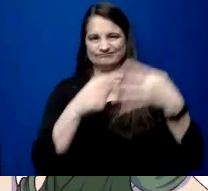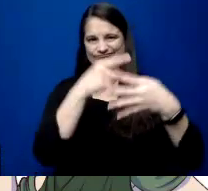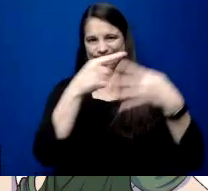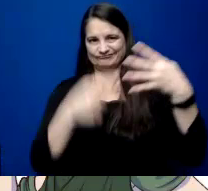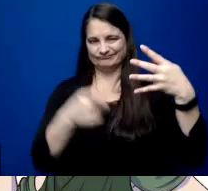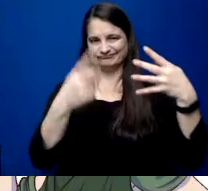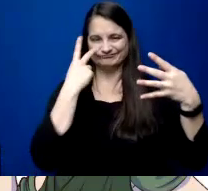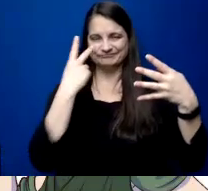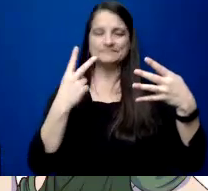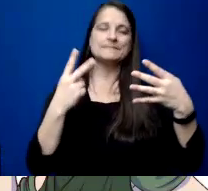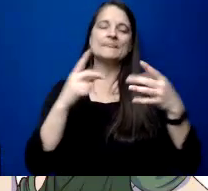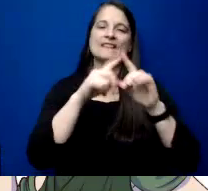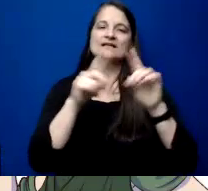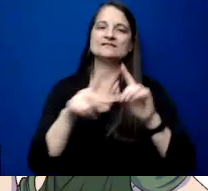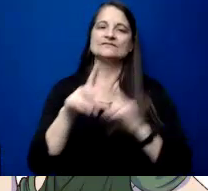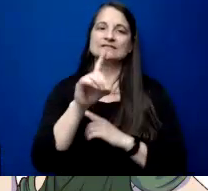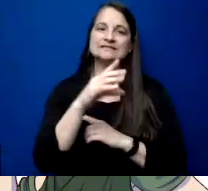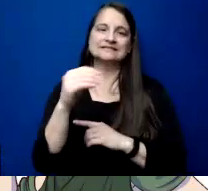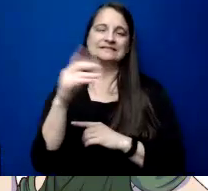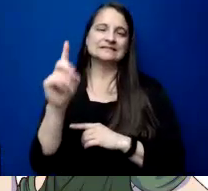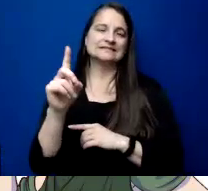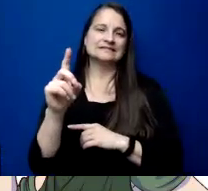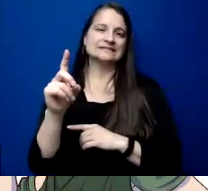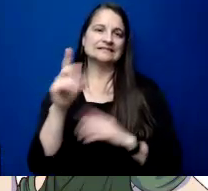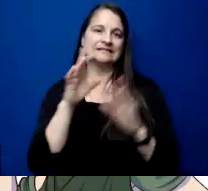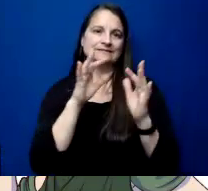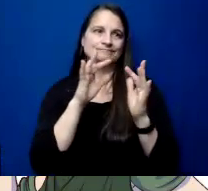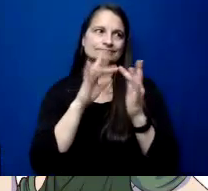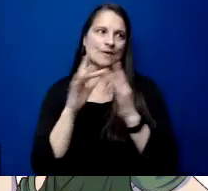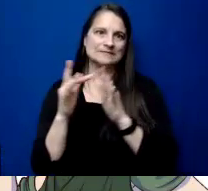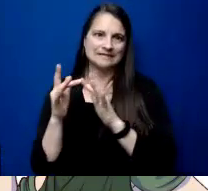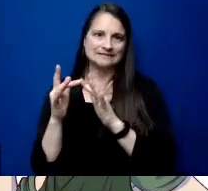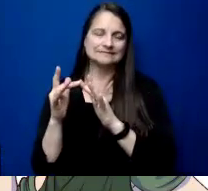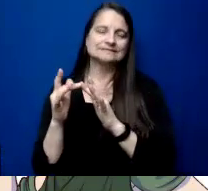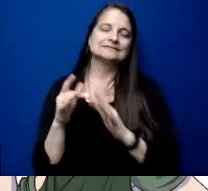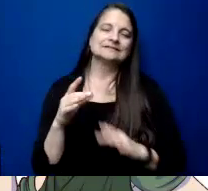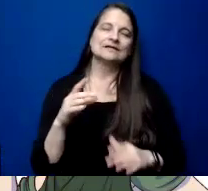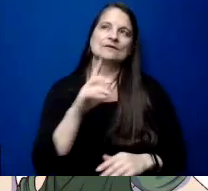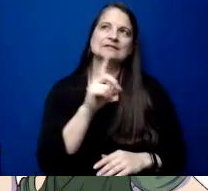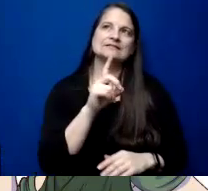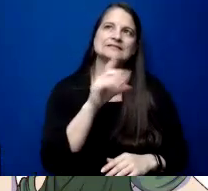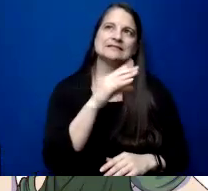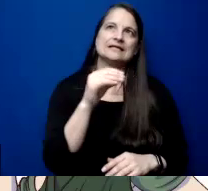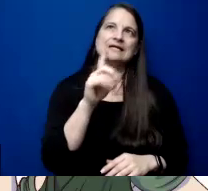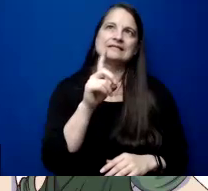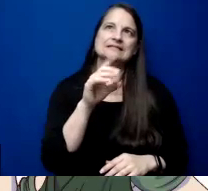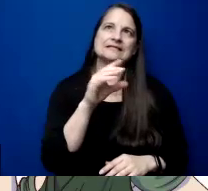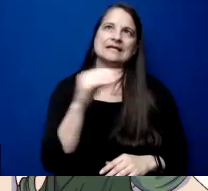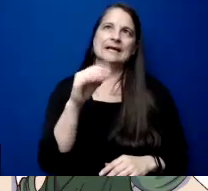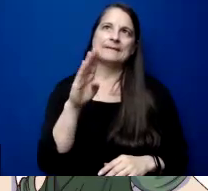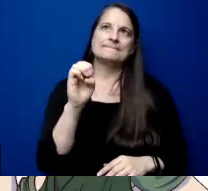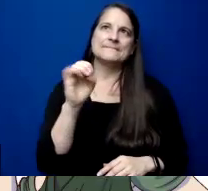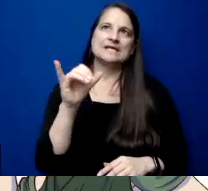and apps that you can use. One that I really like is called D&D and Beyond. It can help keep all